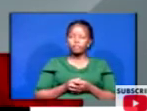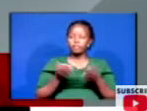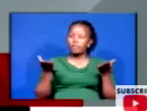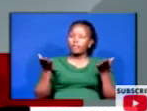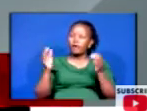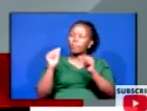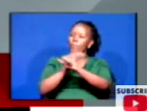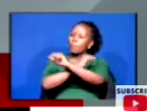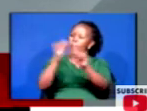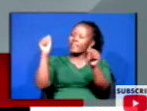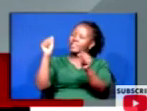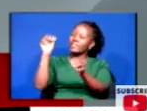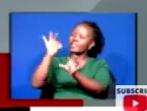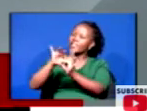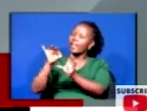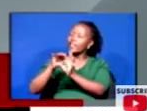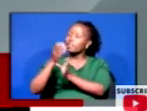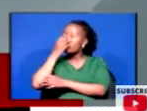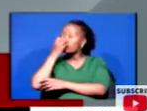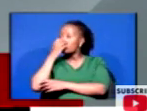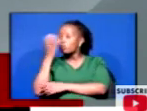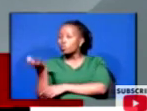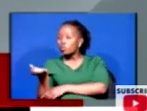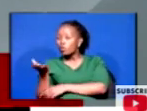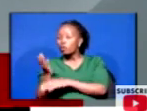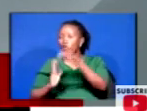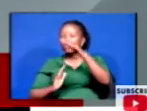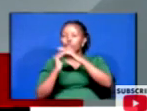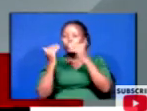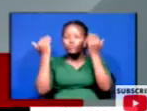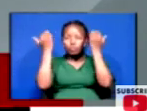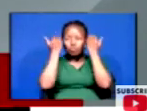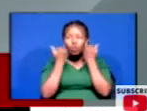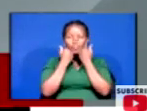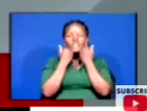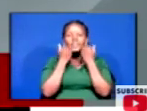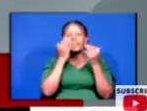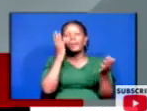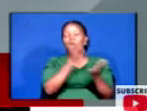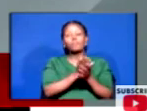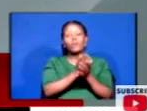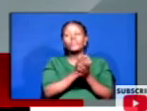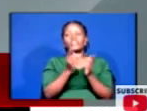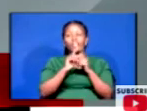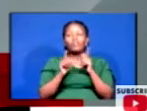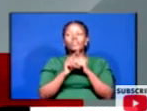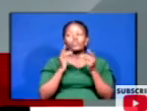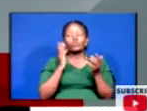President-elect William Samoei Ruto, the Supreme Court upheld, and we are seeing the youngest